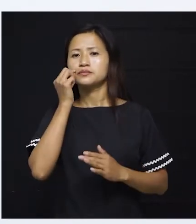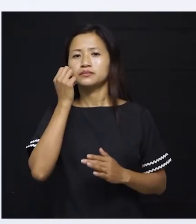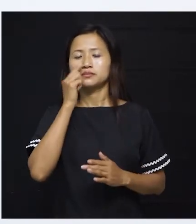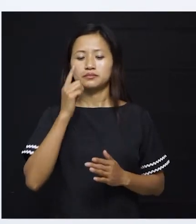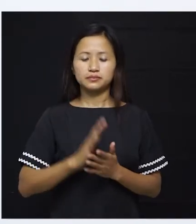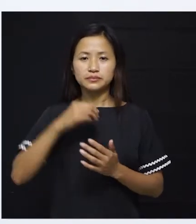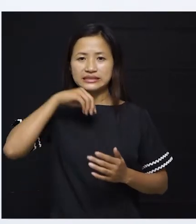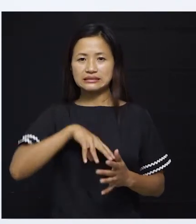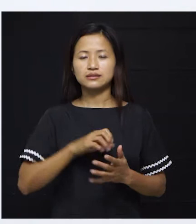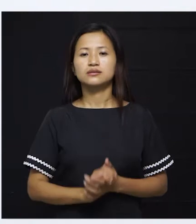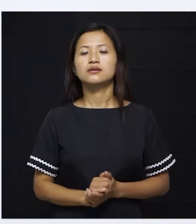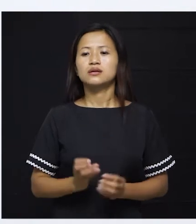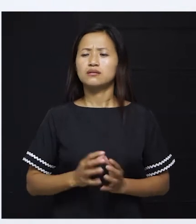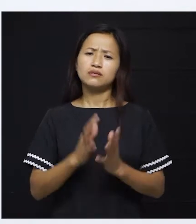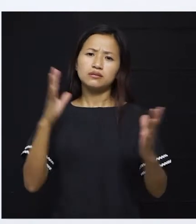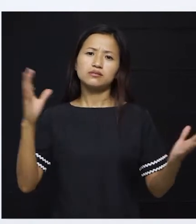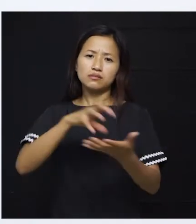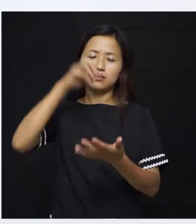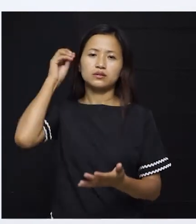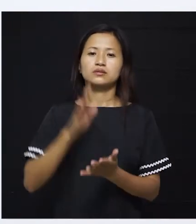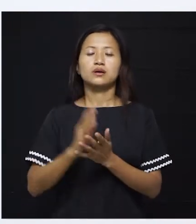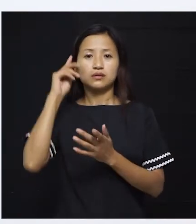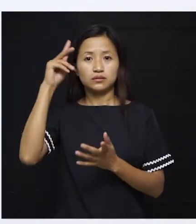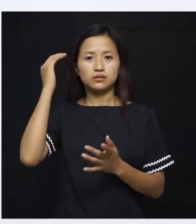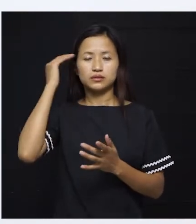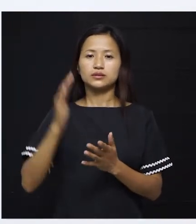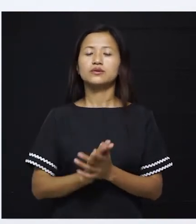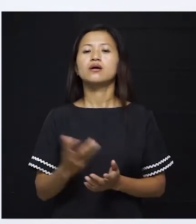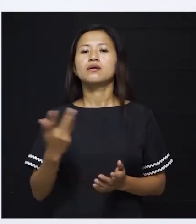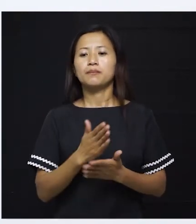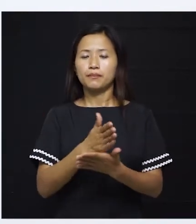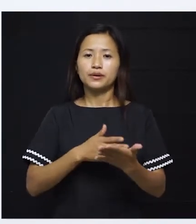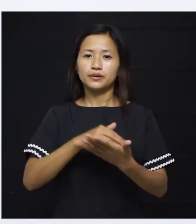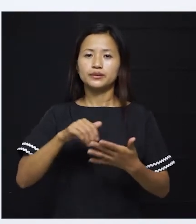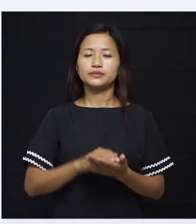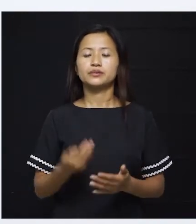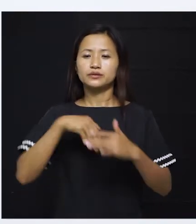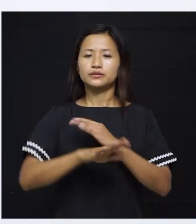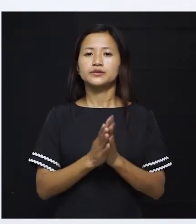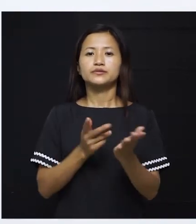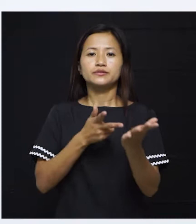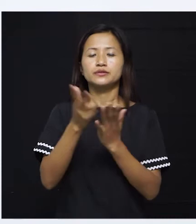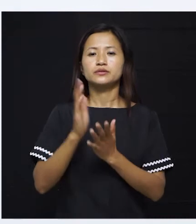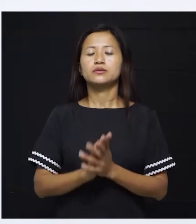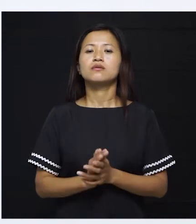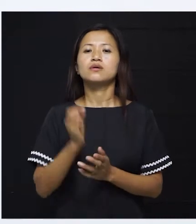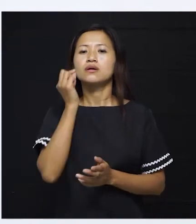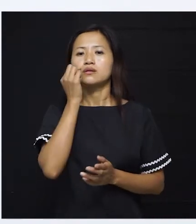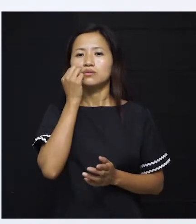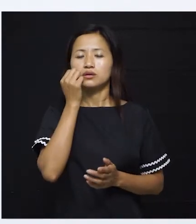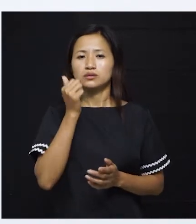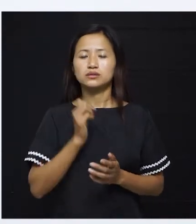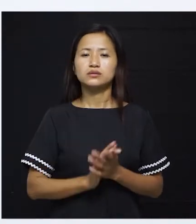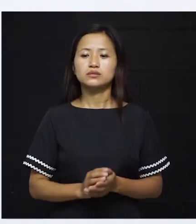they learn a lot of things. A lot of knowledge is imparted by the elders in the villages. So for the boys, they used to